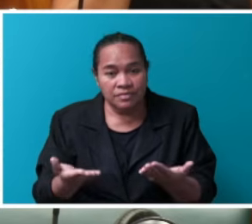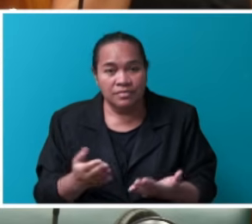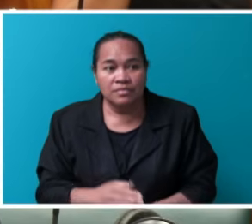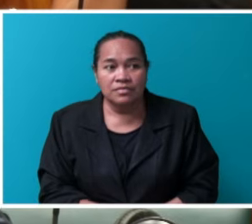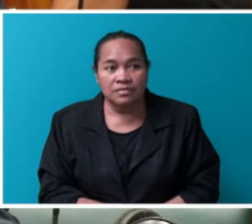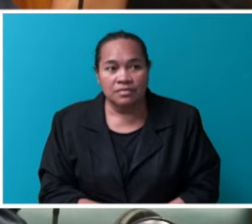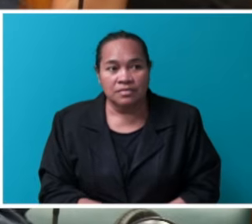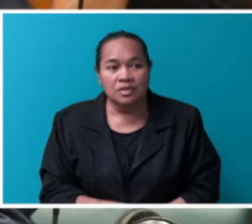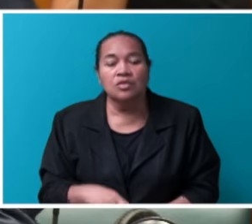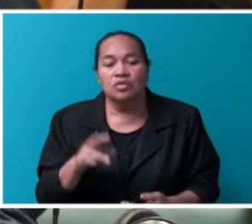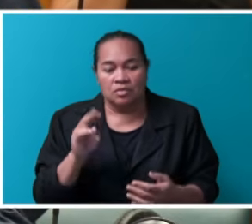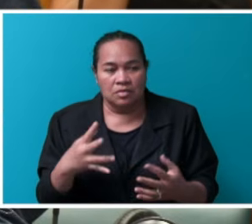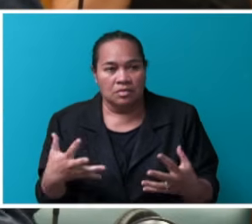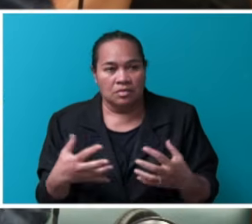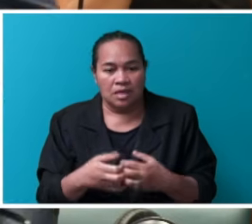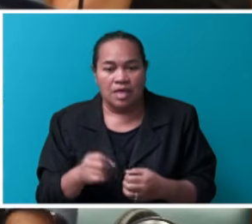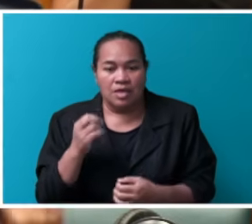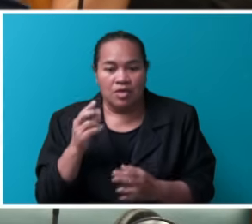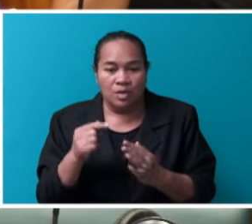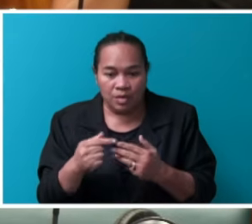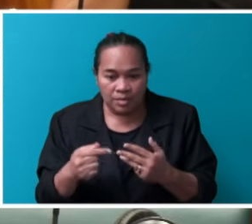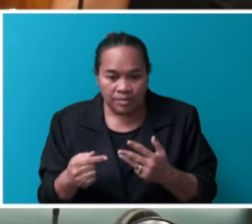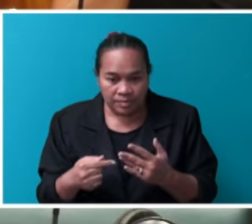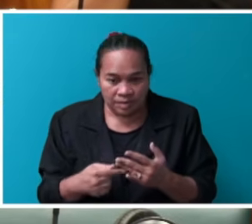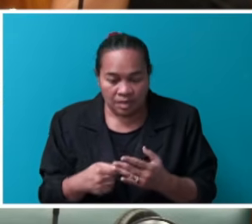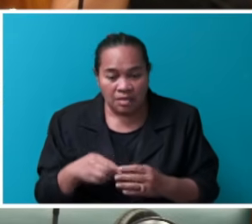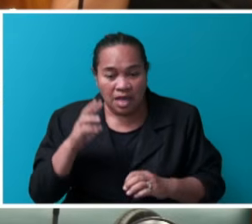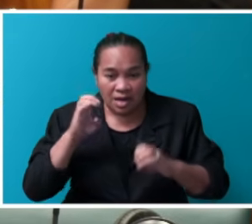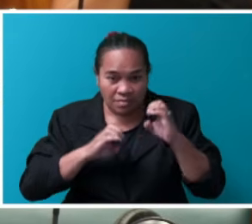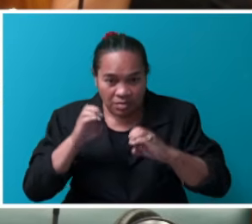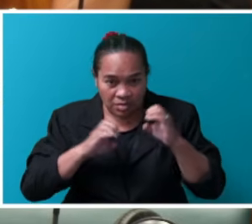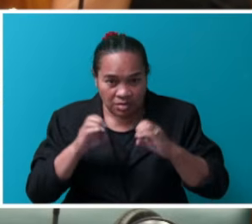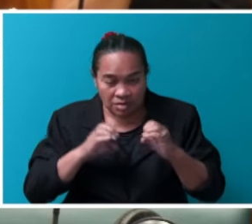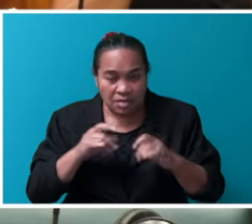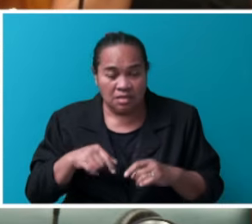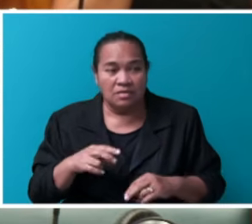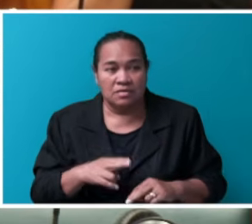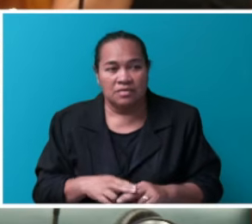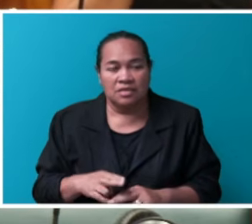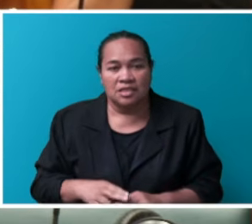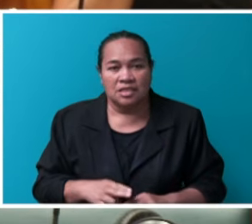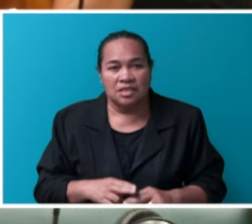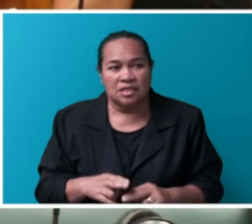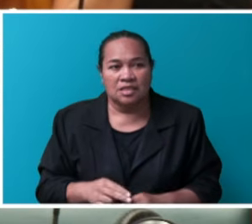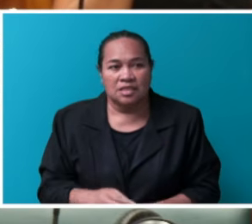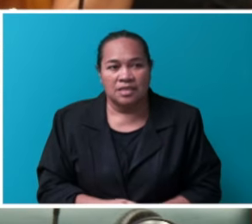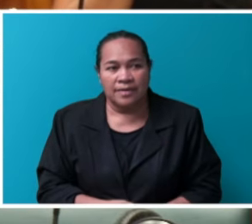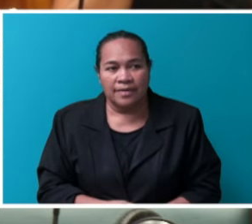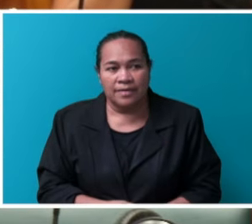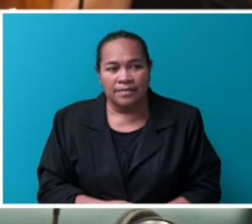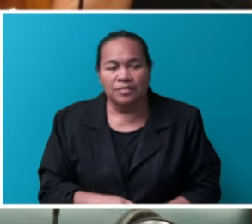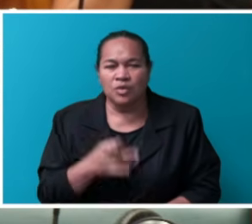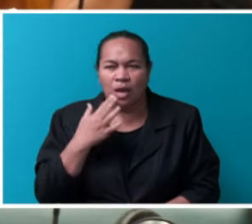the requirements of the upcoming mutual evaluation exercise for Fiji that is going to be done in